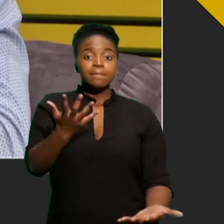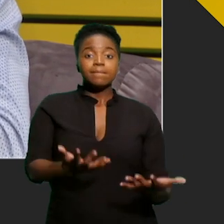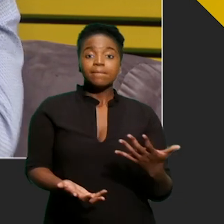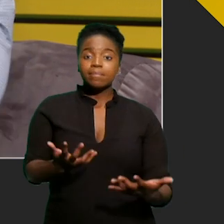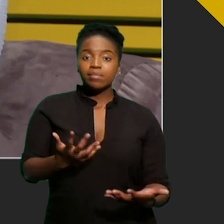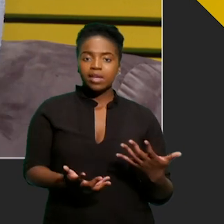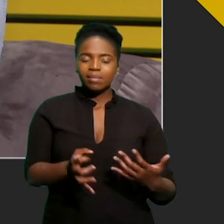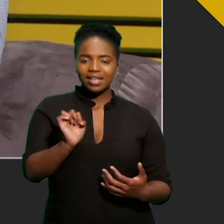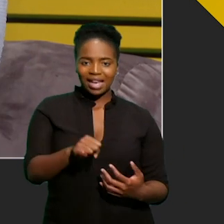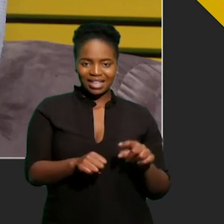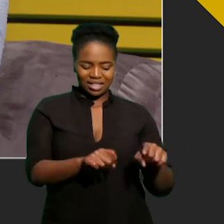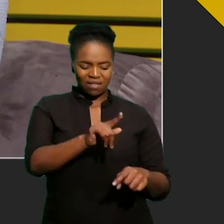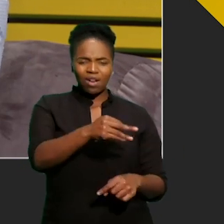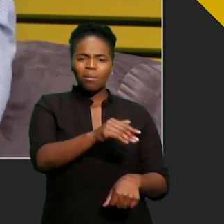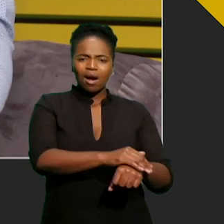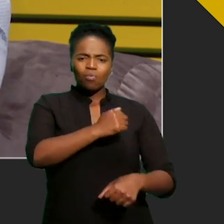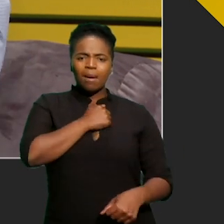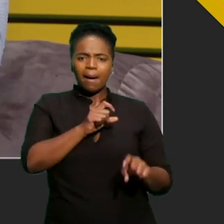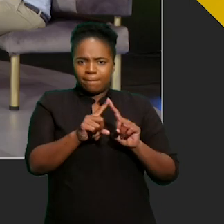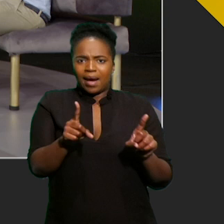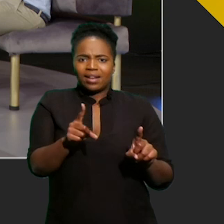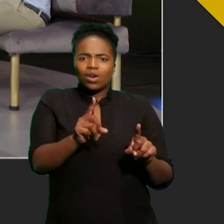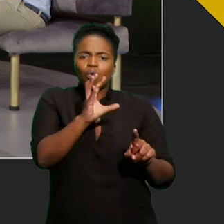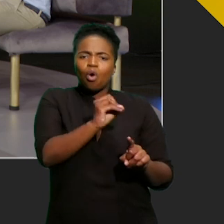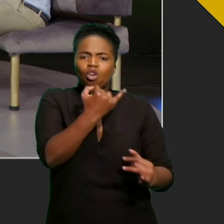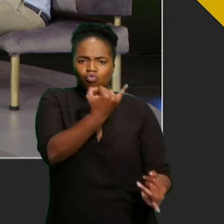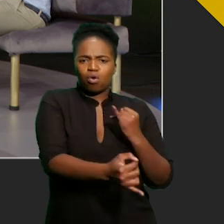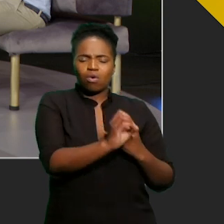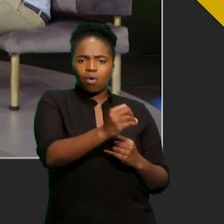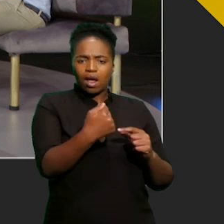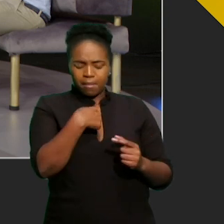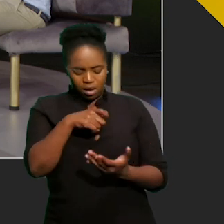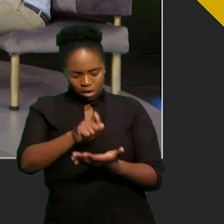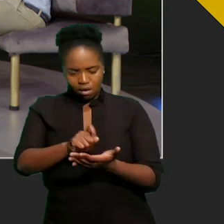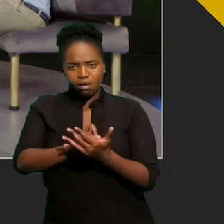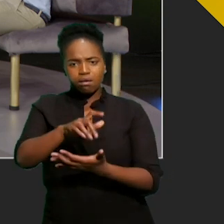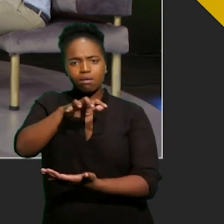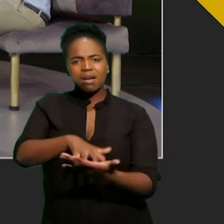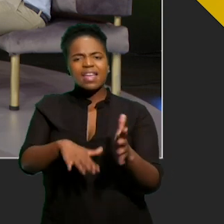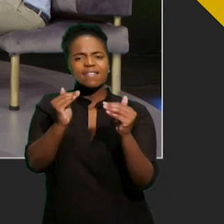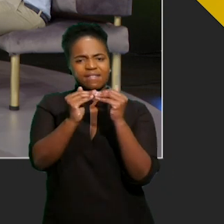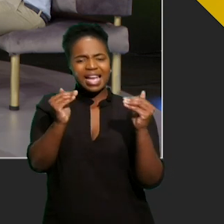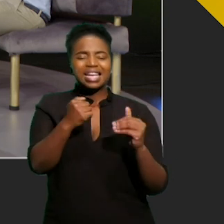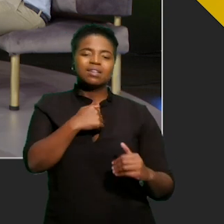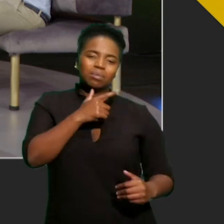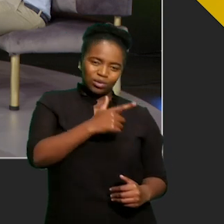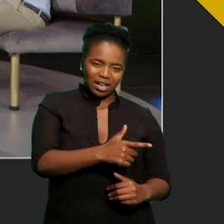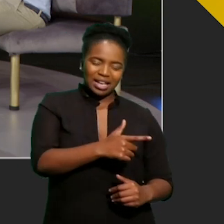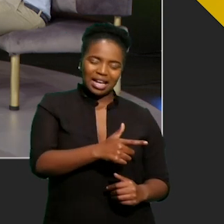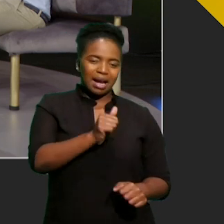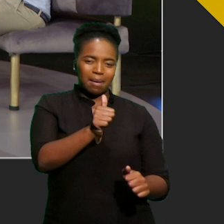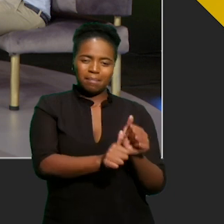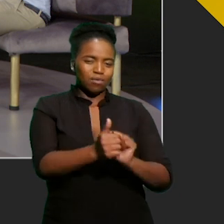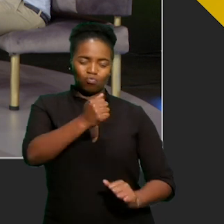even if you feel the outyam, but mawuthi wenze wrong, I can be able to report to it. And ngisho again, feel ukuthi feels bani